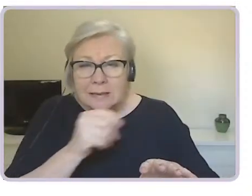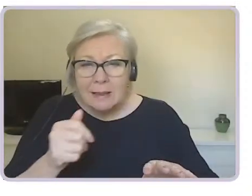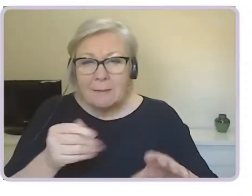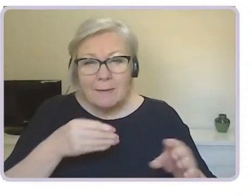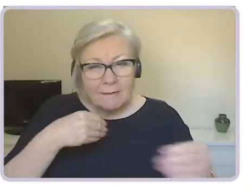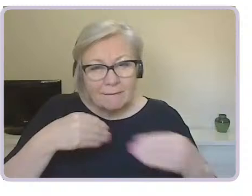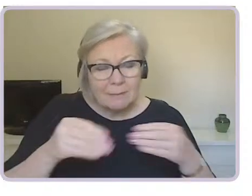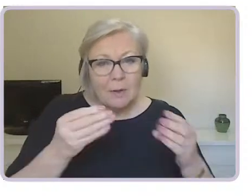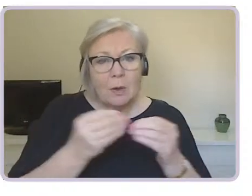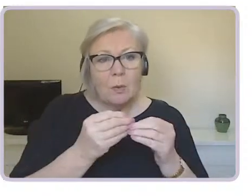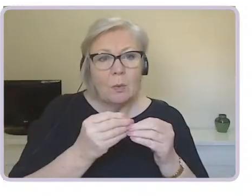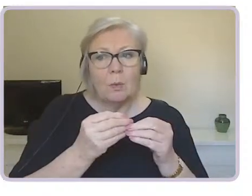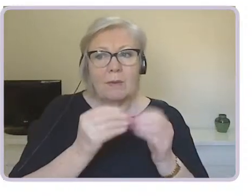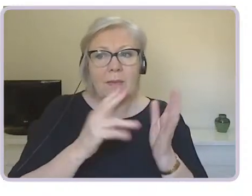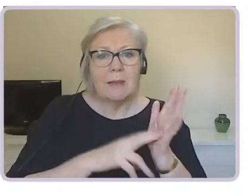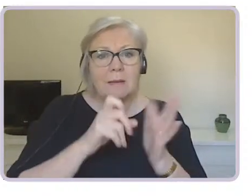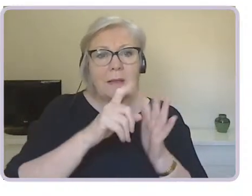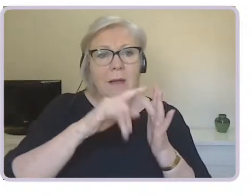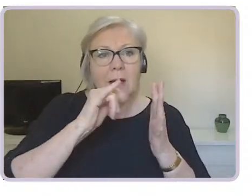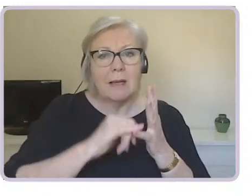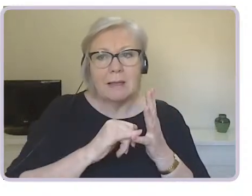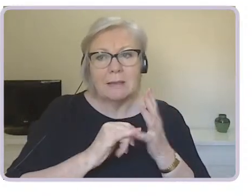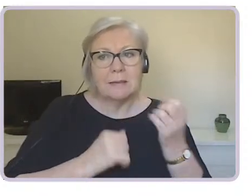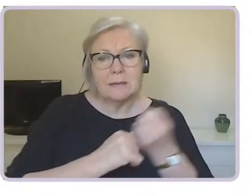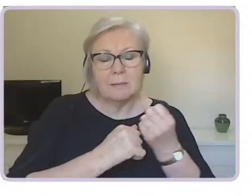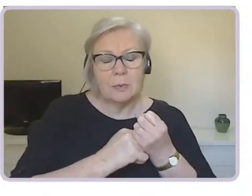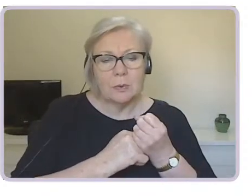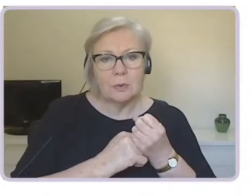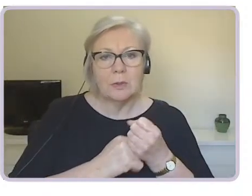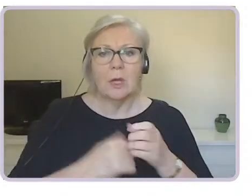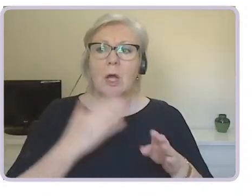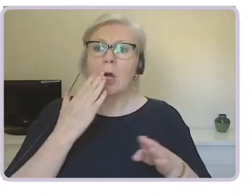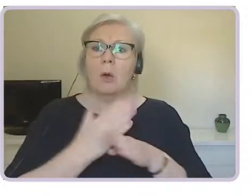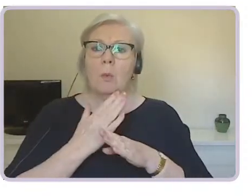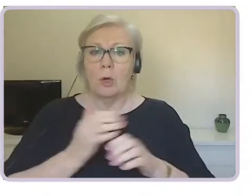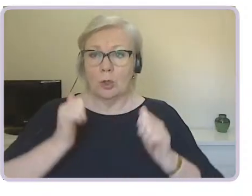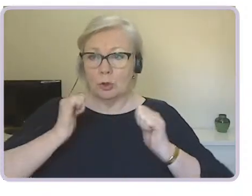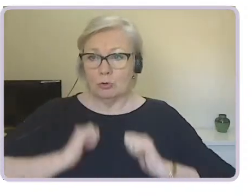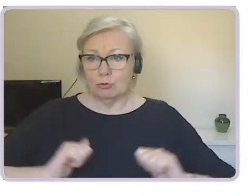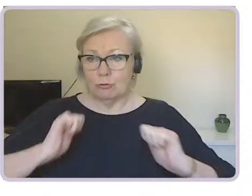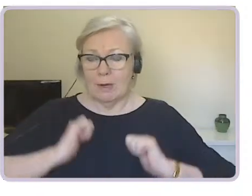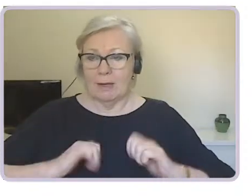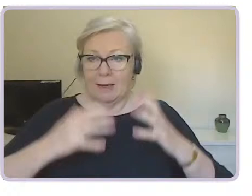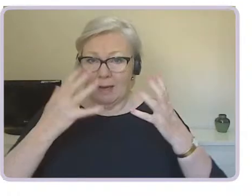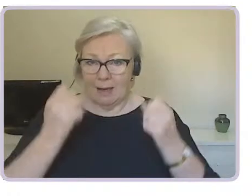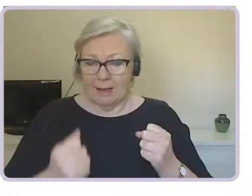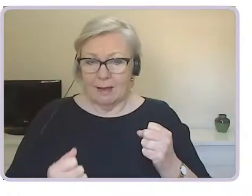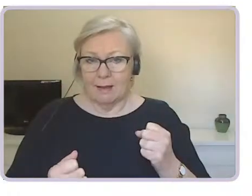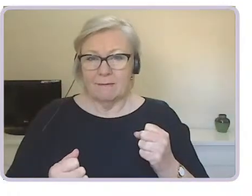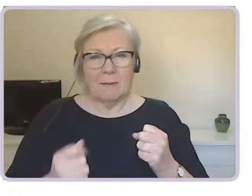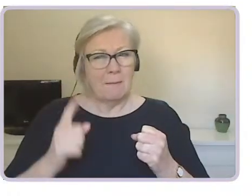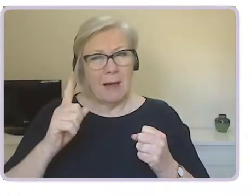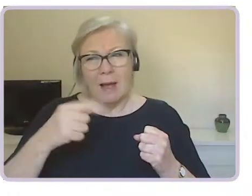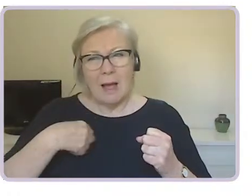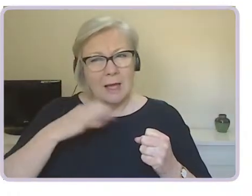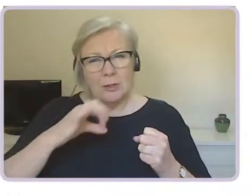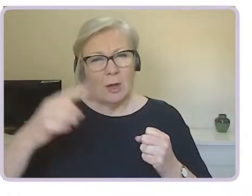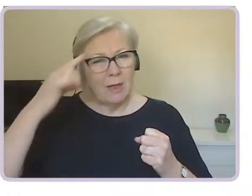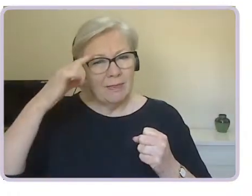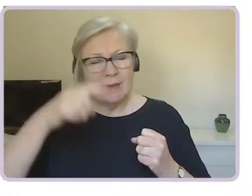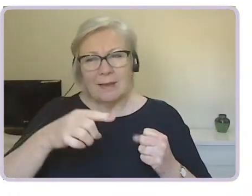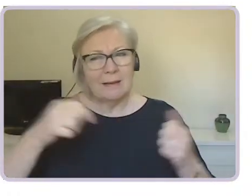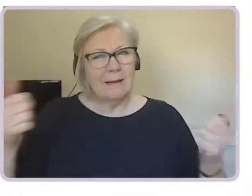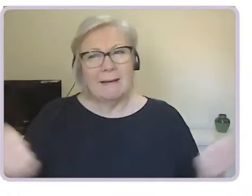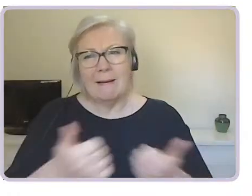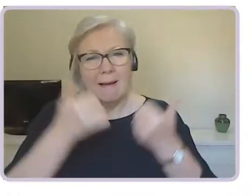NDIS support. There's worker training modules, but I just don't think they go far enough in terms